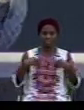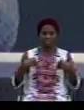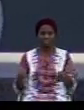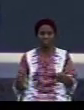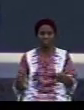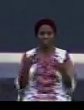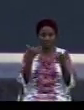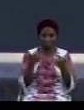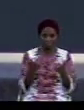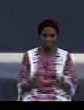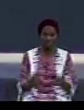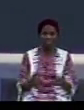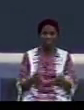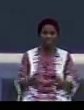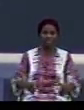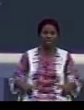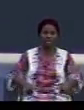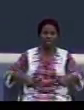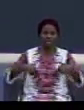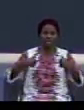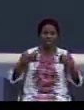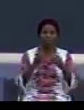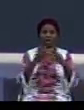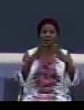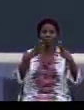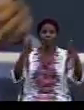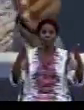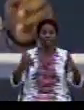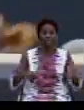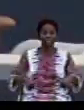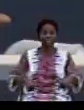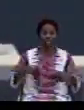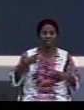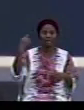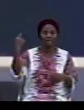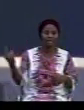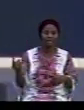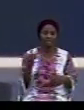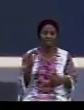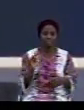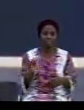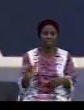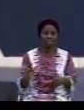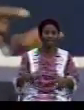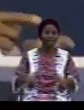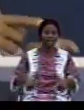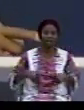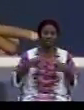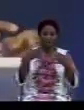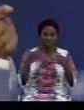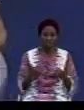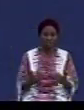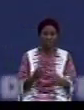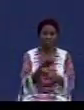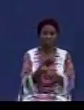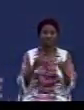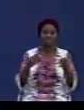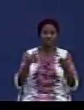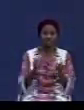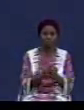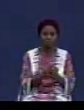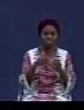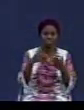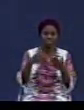present life, abundant life, eternal life, present salvation with new